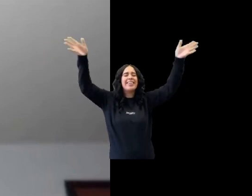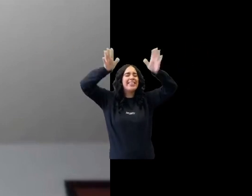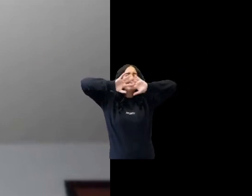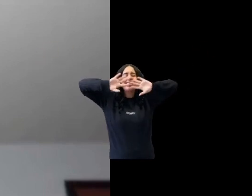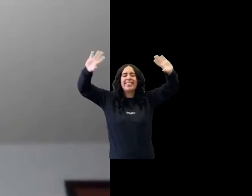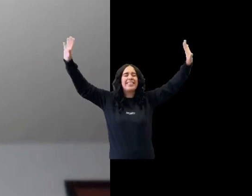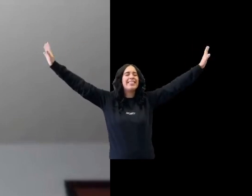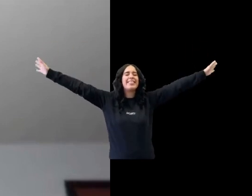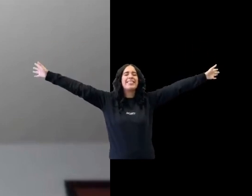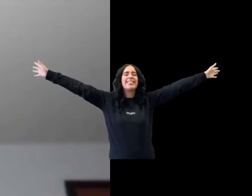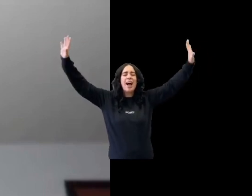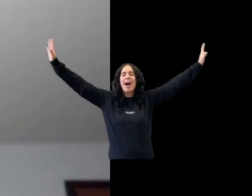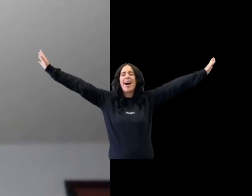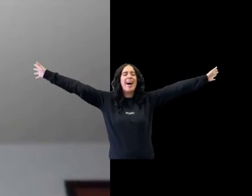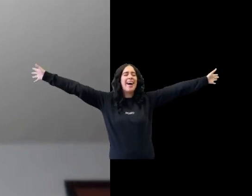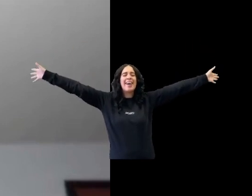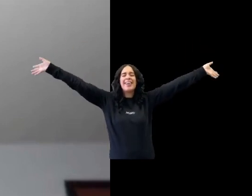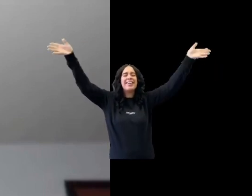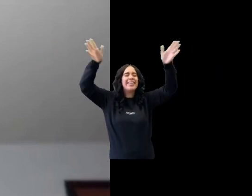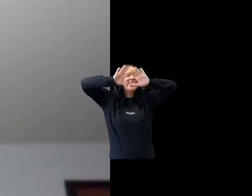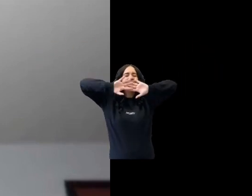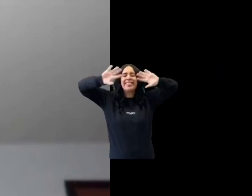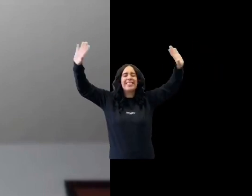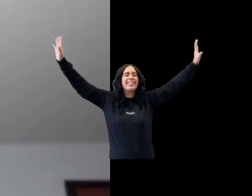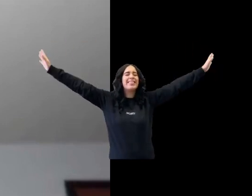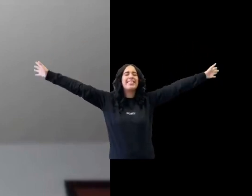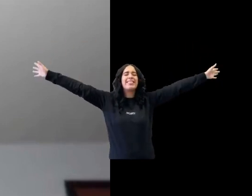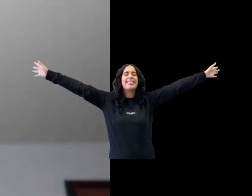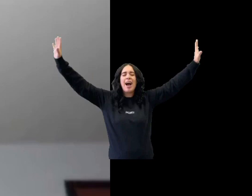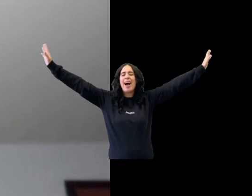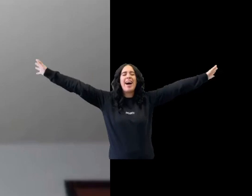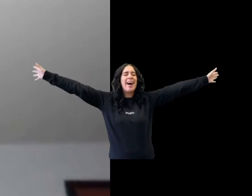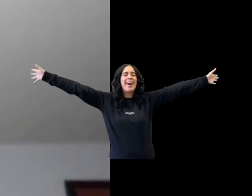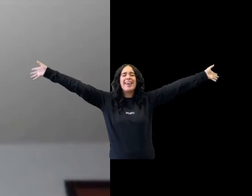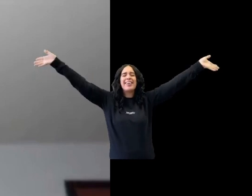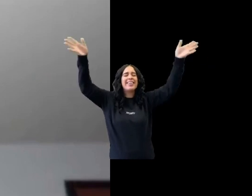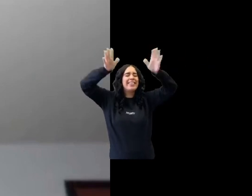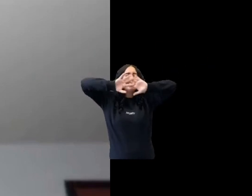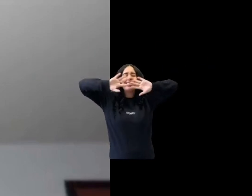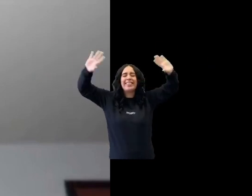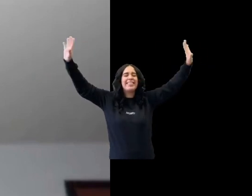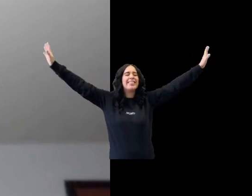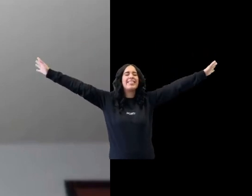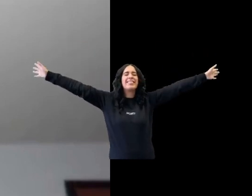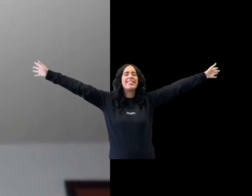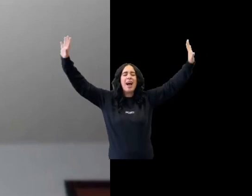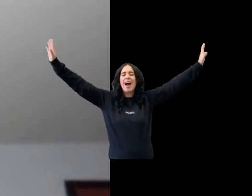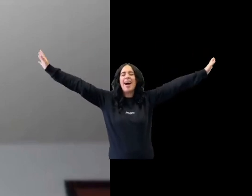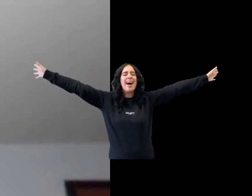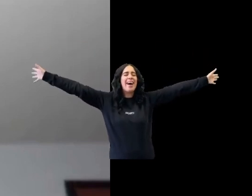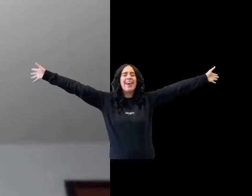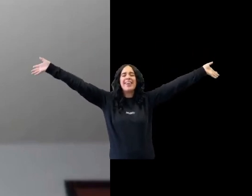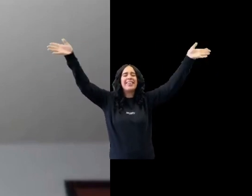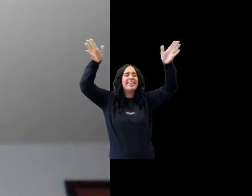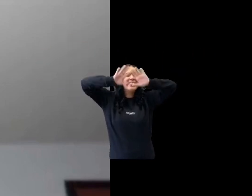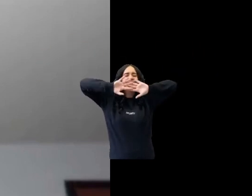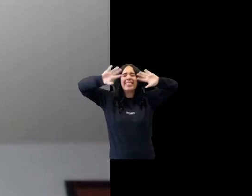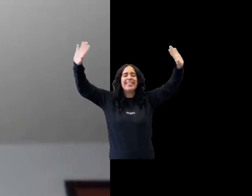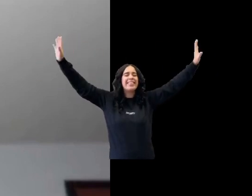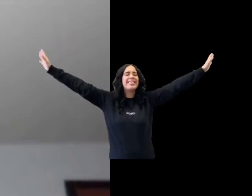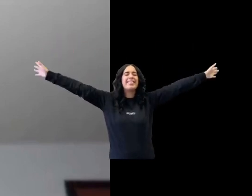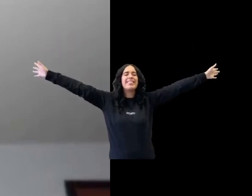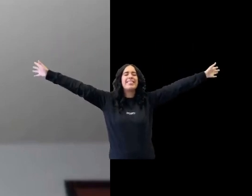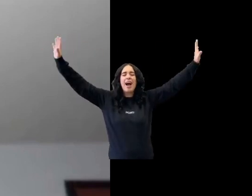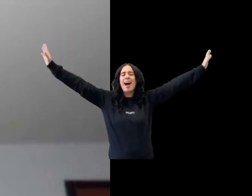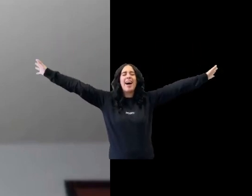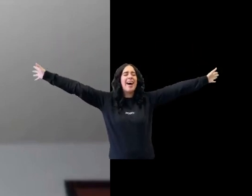know the word. I'm not even going to tell you. You already know. But maybe this is her acting like I'm, no, you